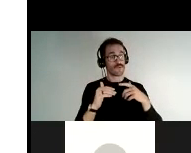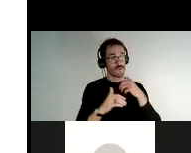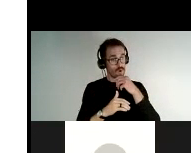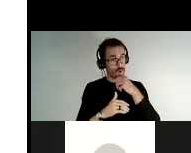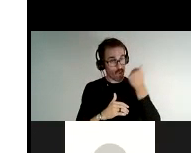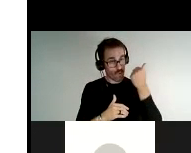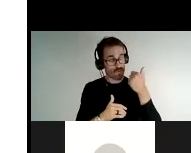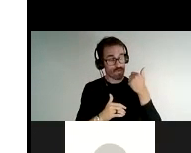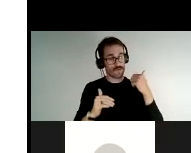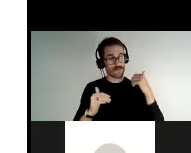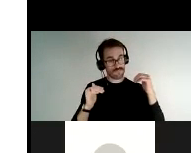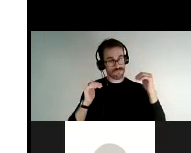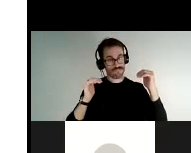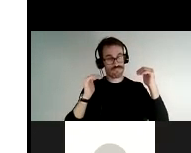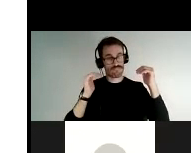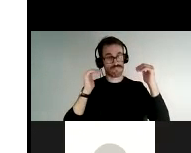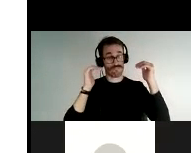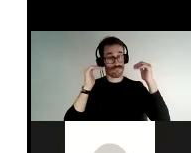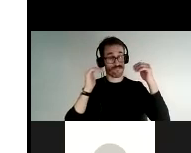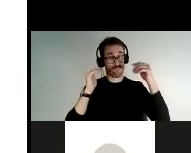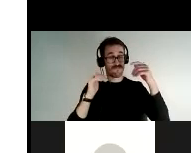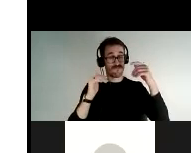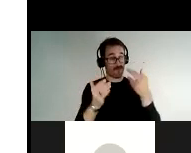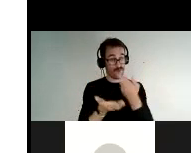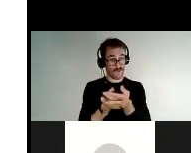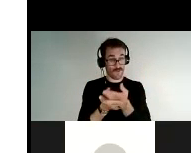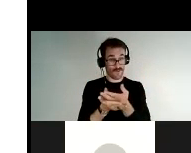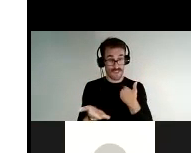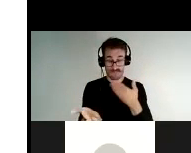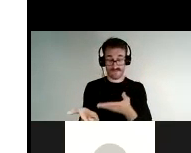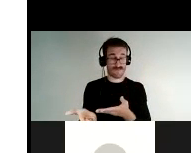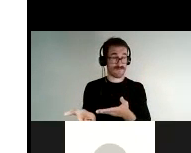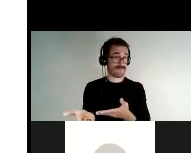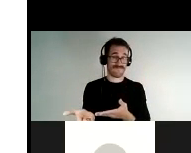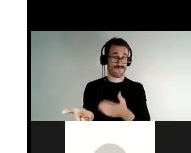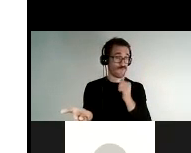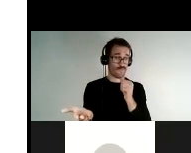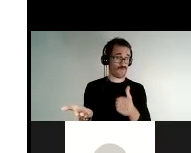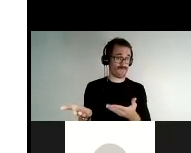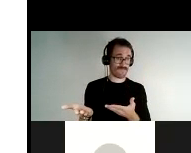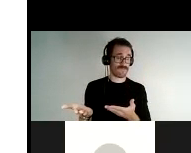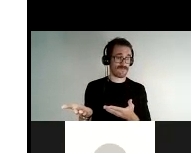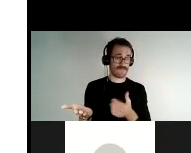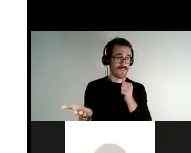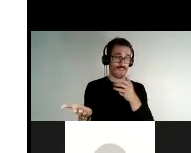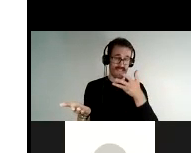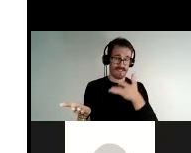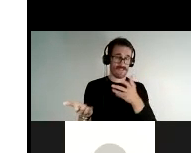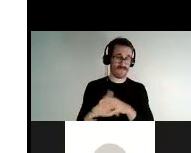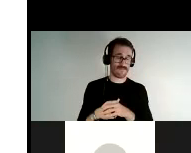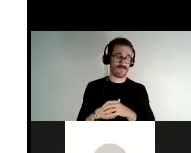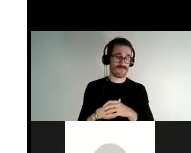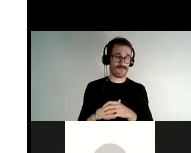just don't have the right resources to help people. So I'm not sure if anyone can